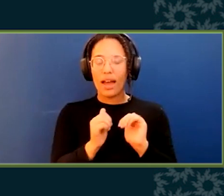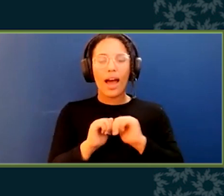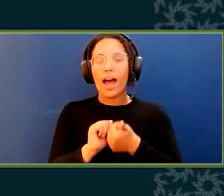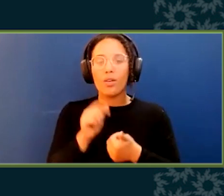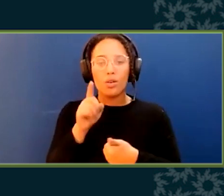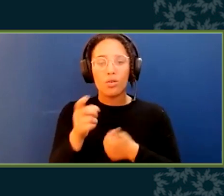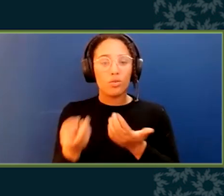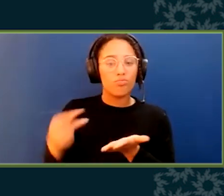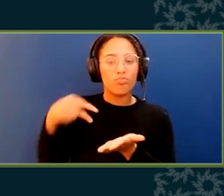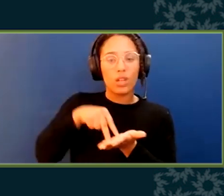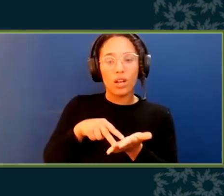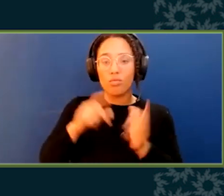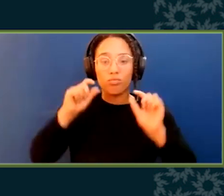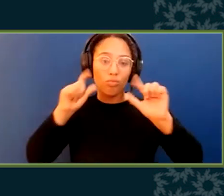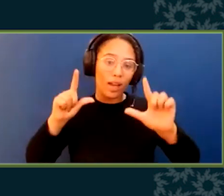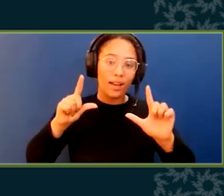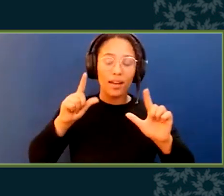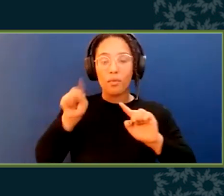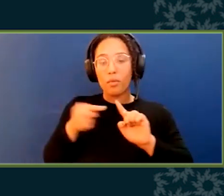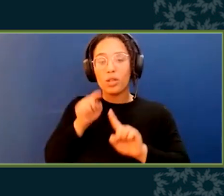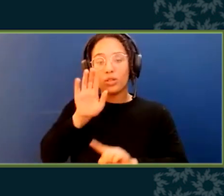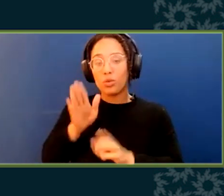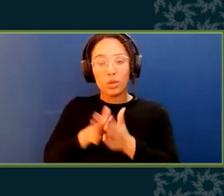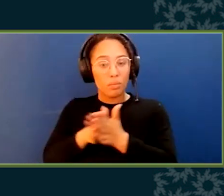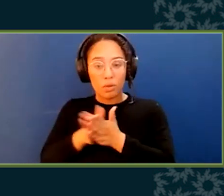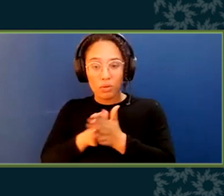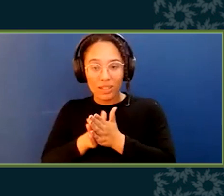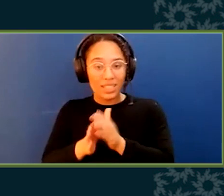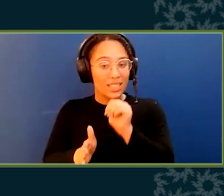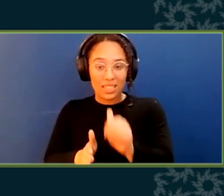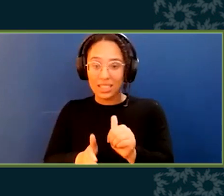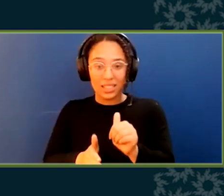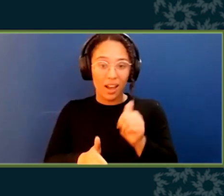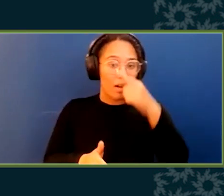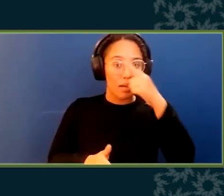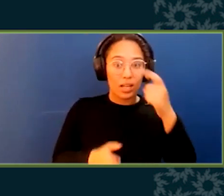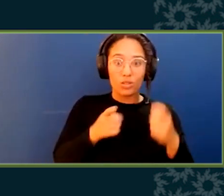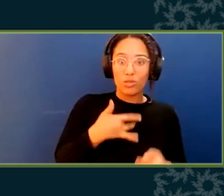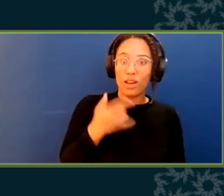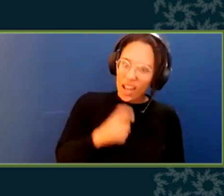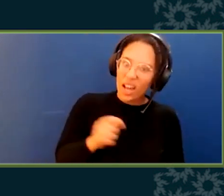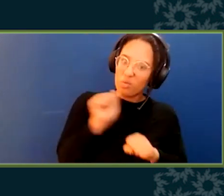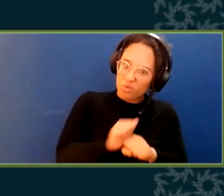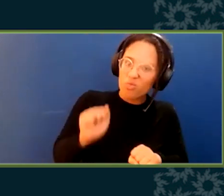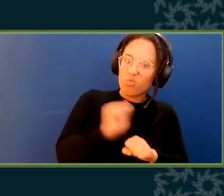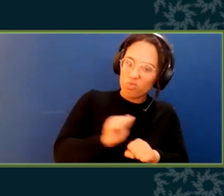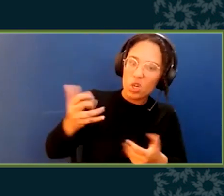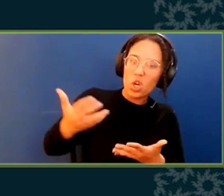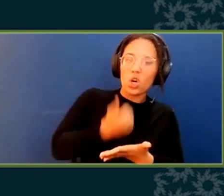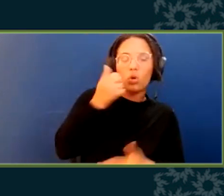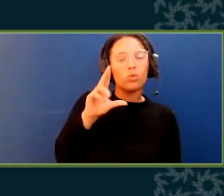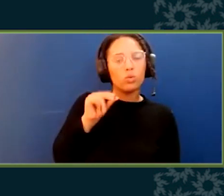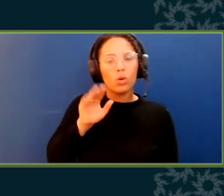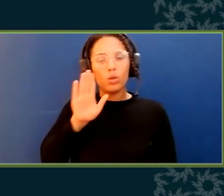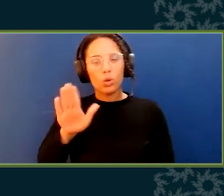community? No longer are you doing business because you're trying to earn your value. No longer are you doing